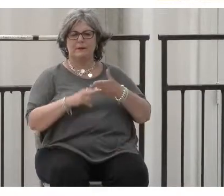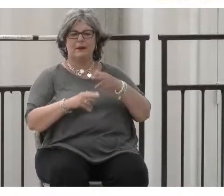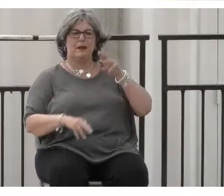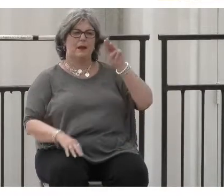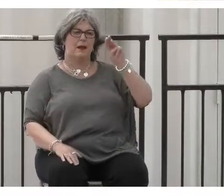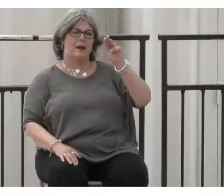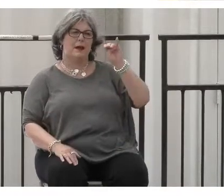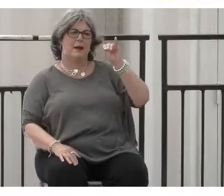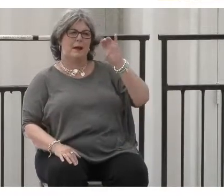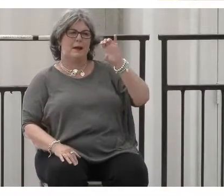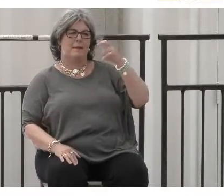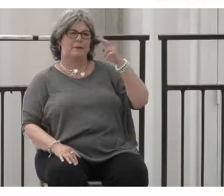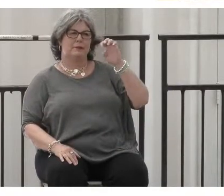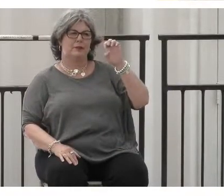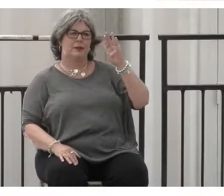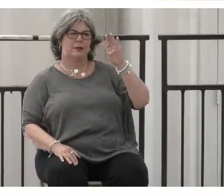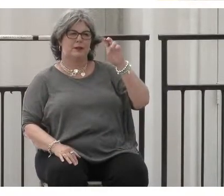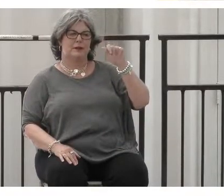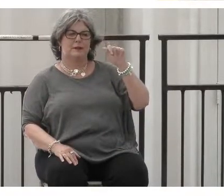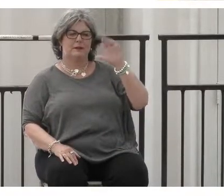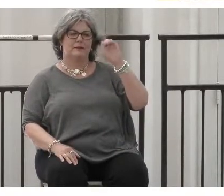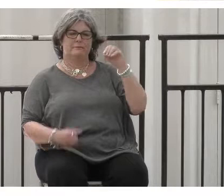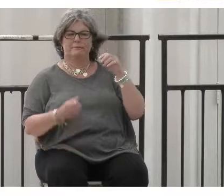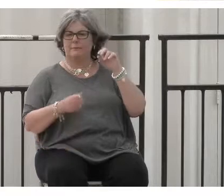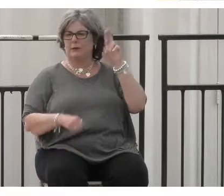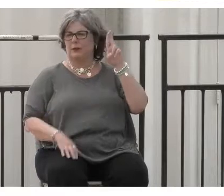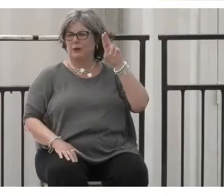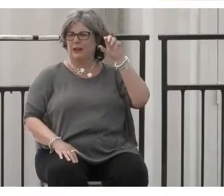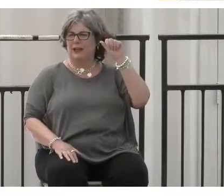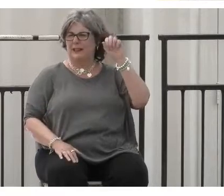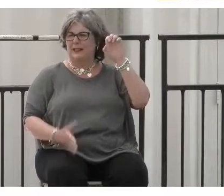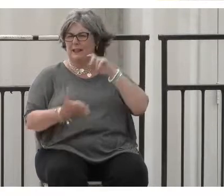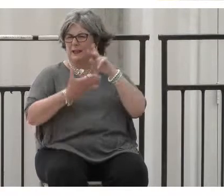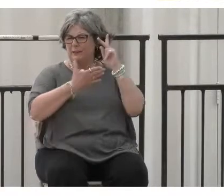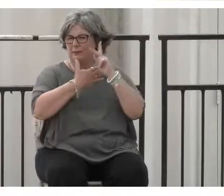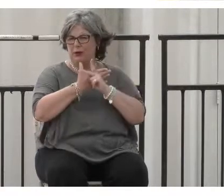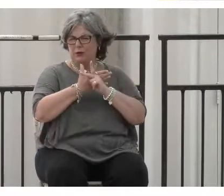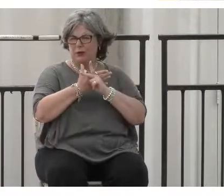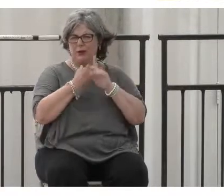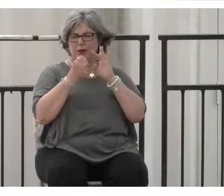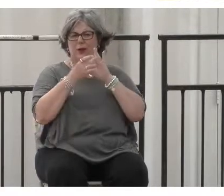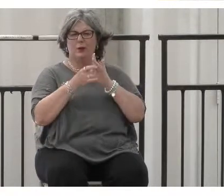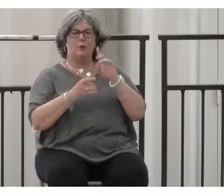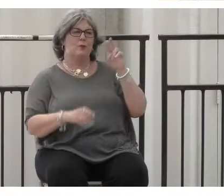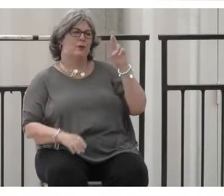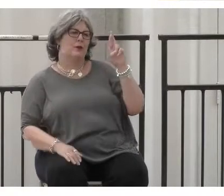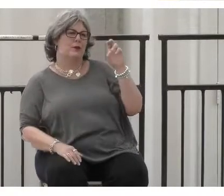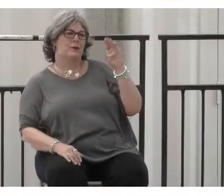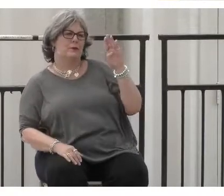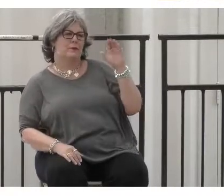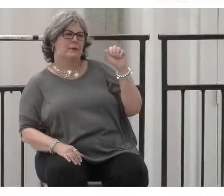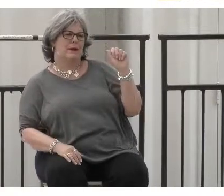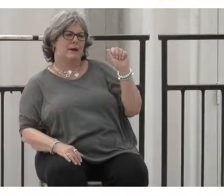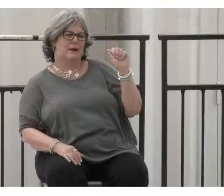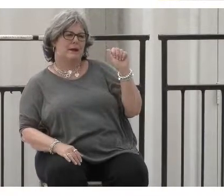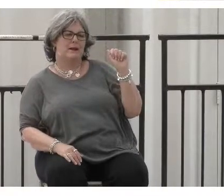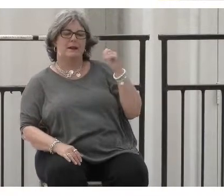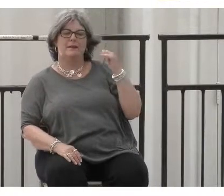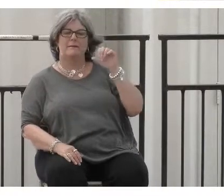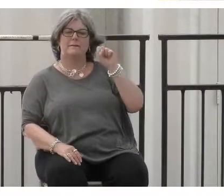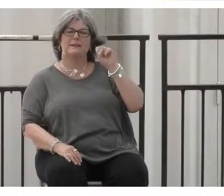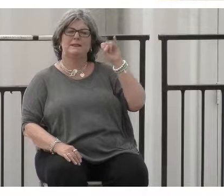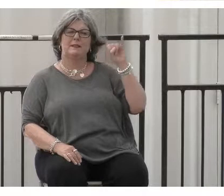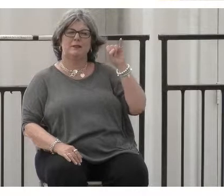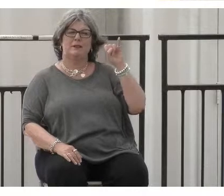Michelle Bambling. I'm co-curator of the UAE program, along with Rebecca Fenton, my counterpart with the